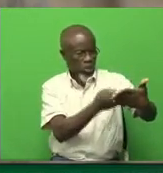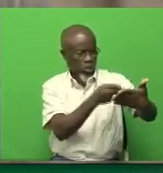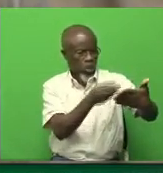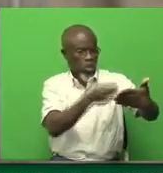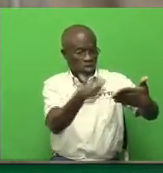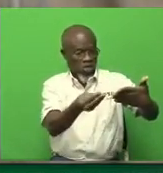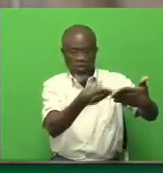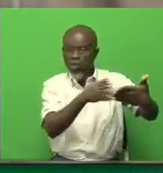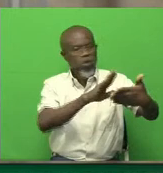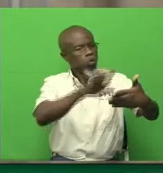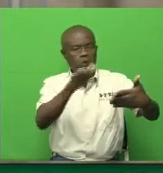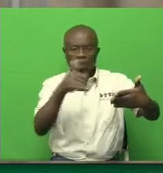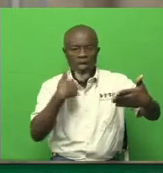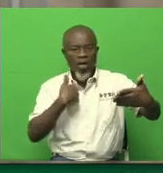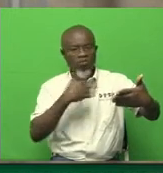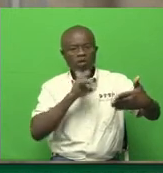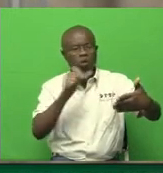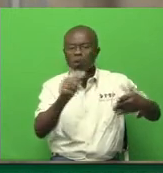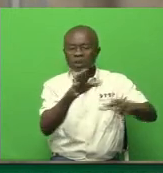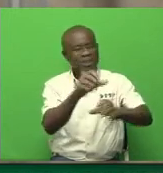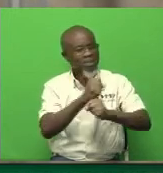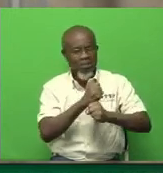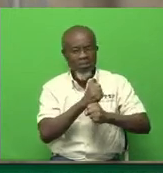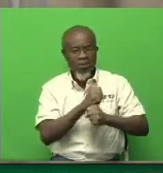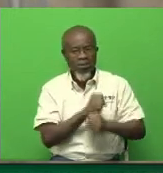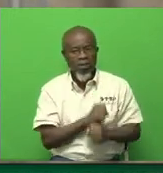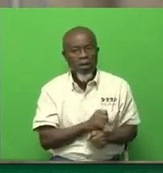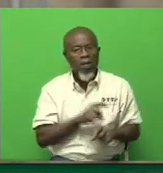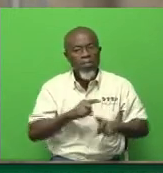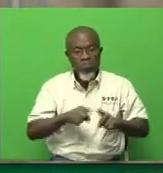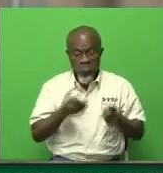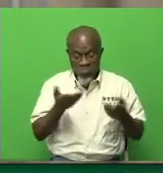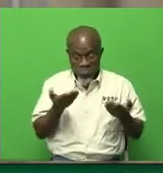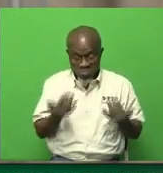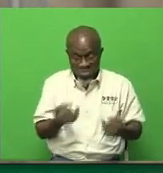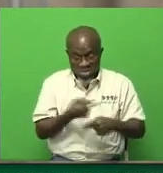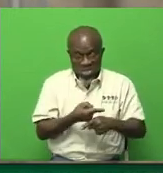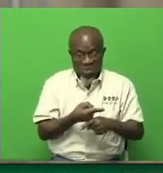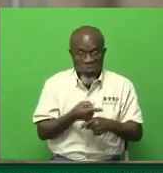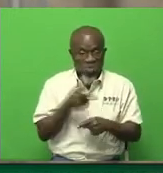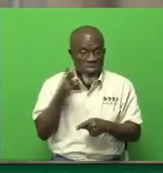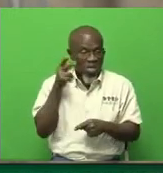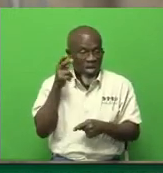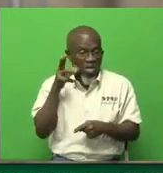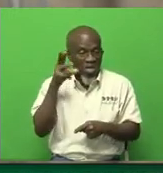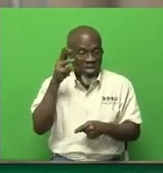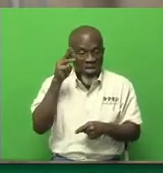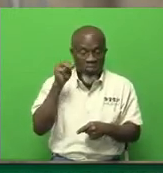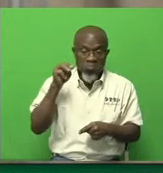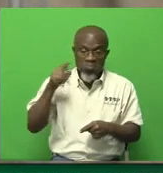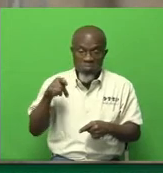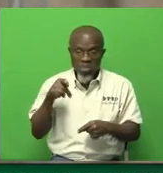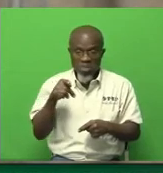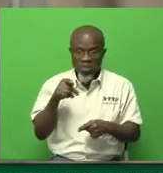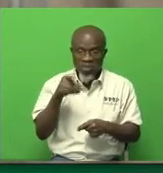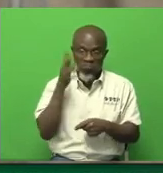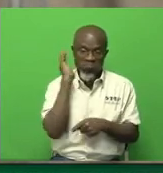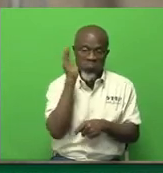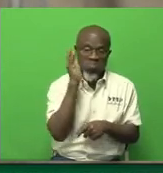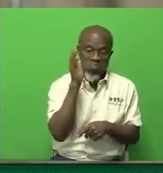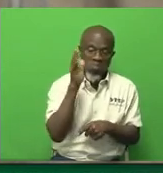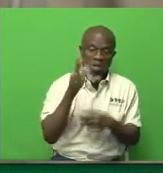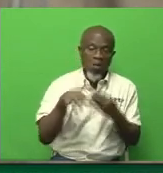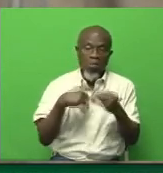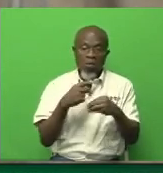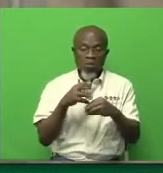and today we have to hear our colleague from Lupino Bonaire West lecture us on The Spider and the Fly every Minister was